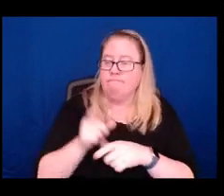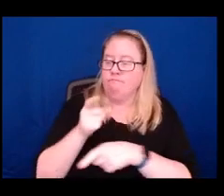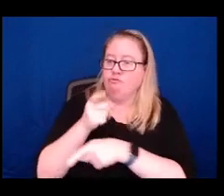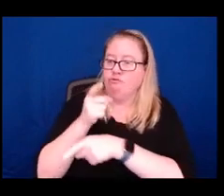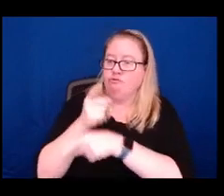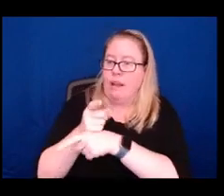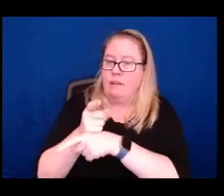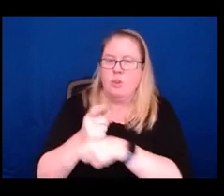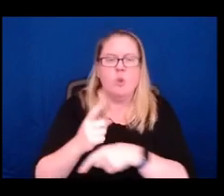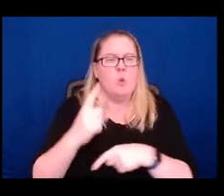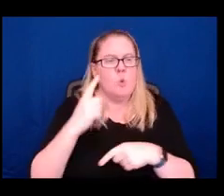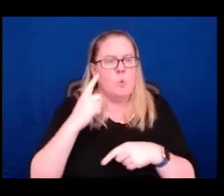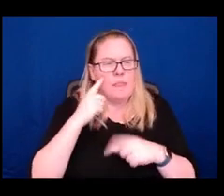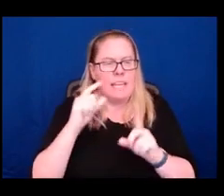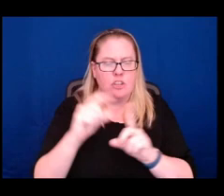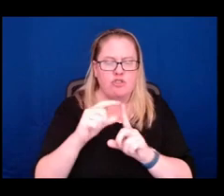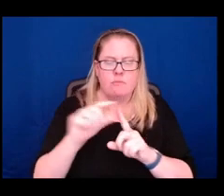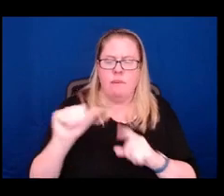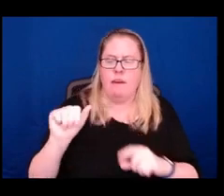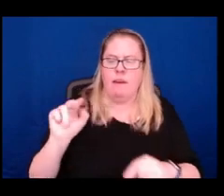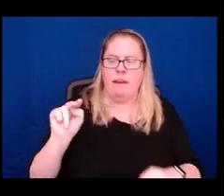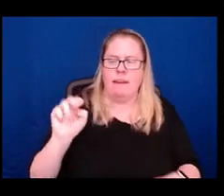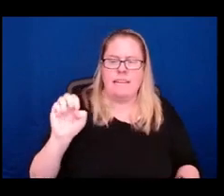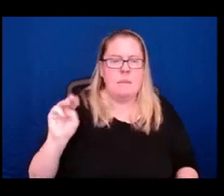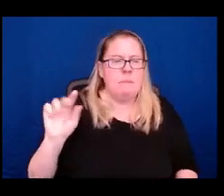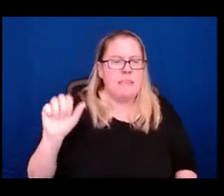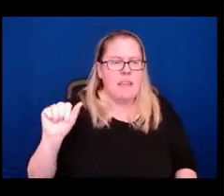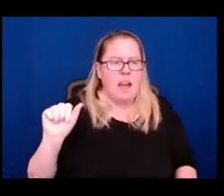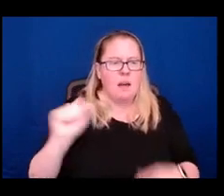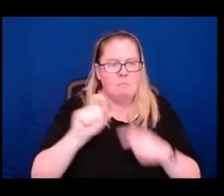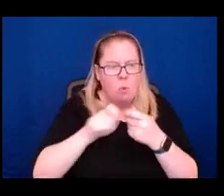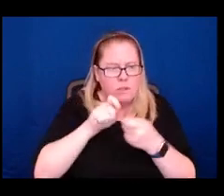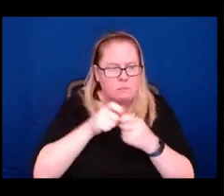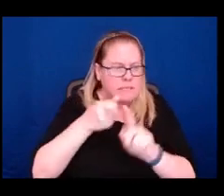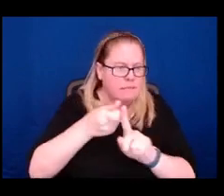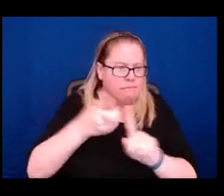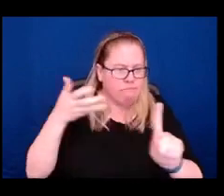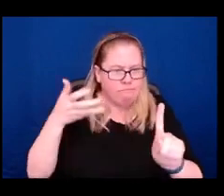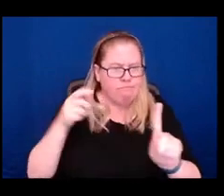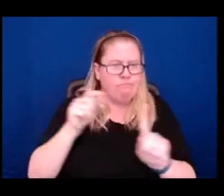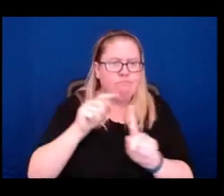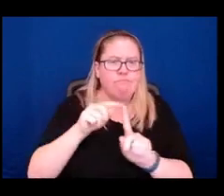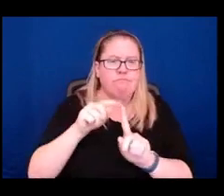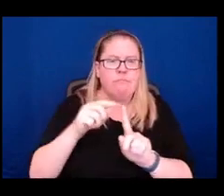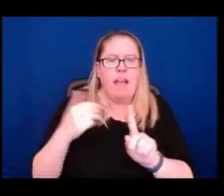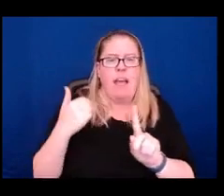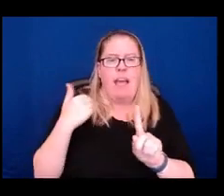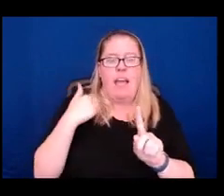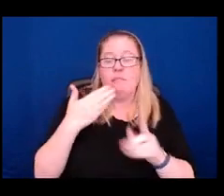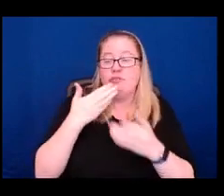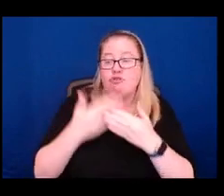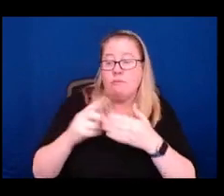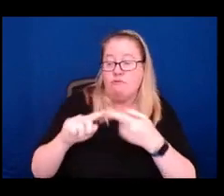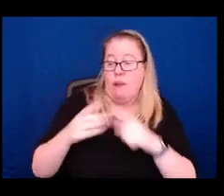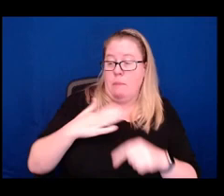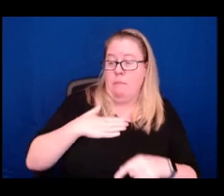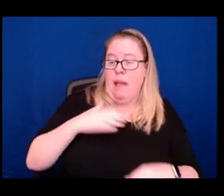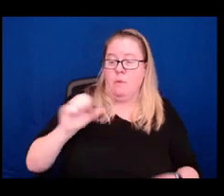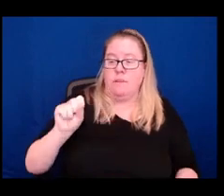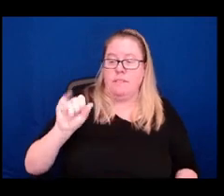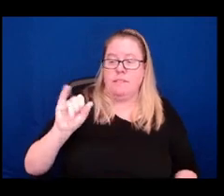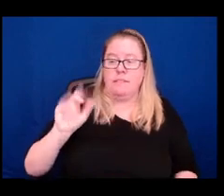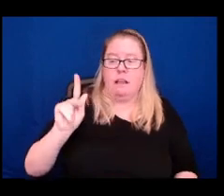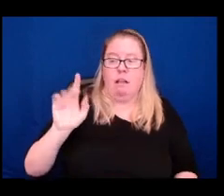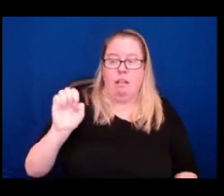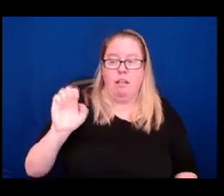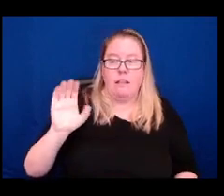Absolutely. And then when you think of the term anemia, I'm going to get a little more specific here. I have a very good friend who has